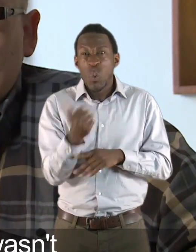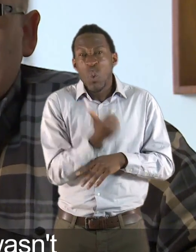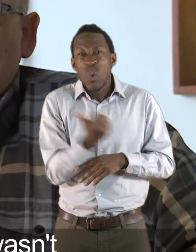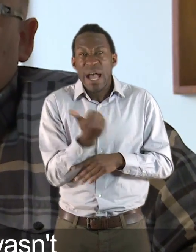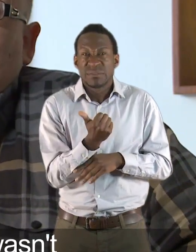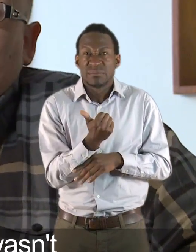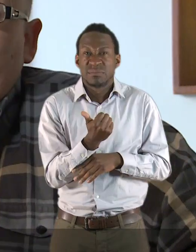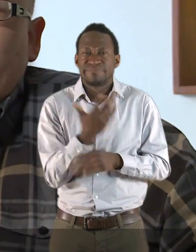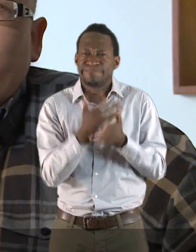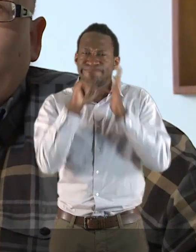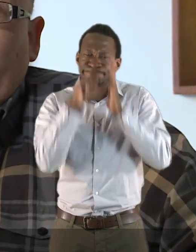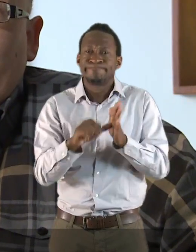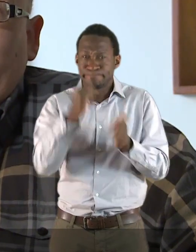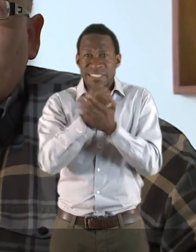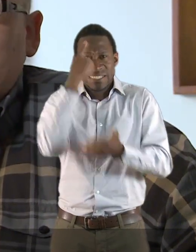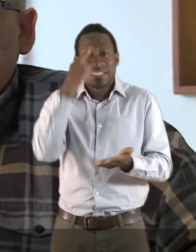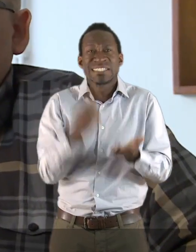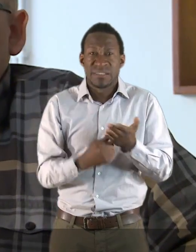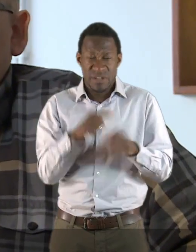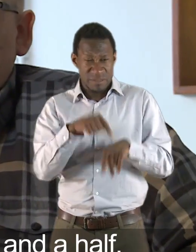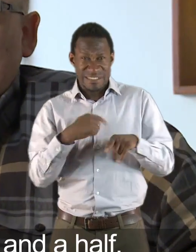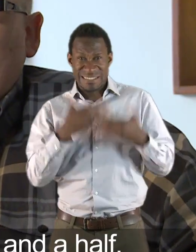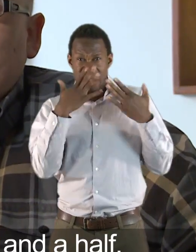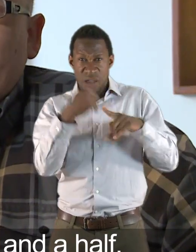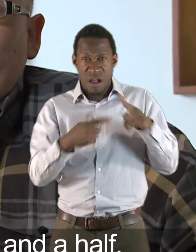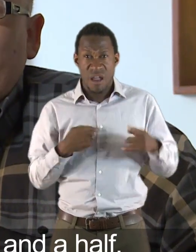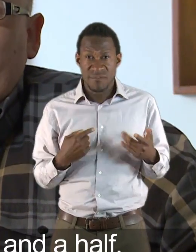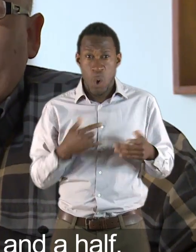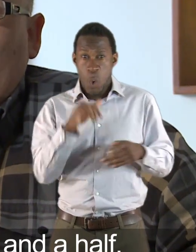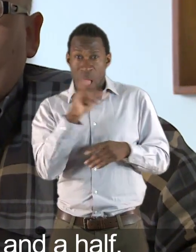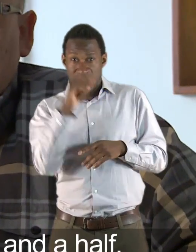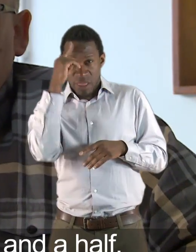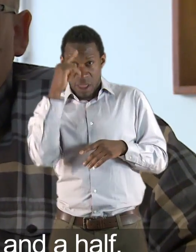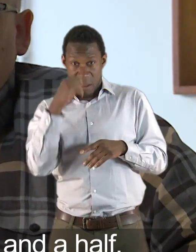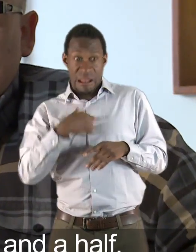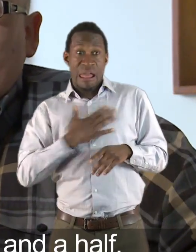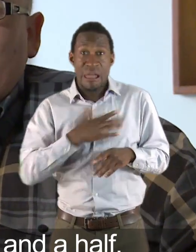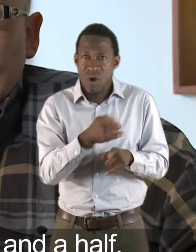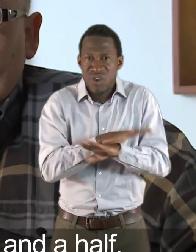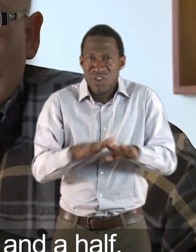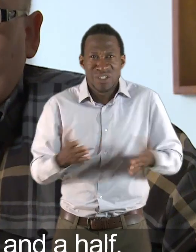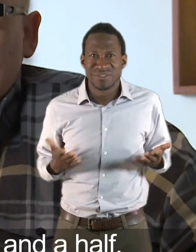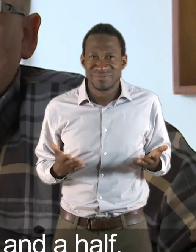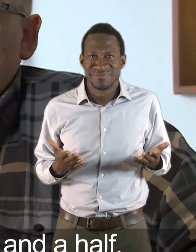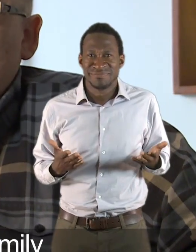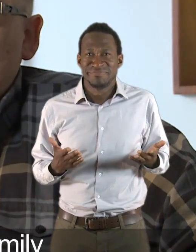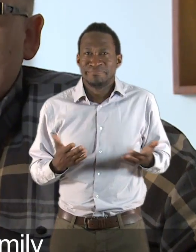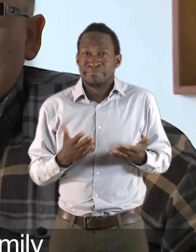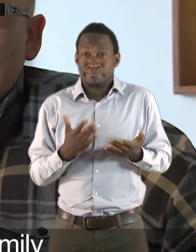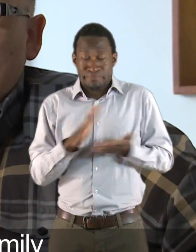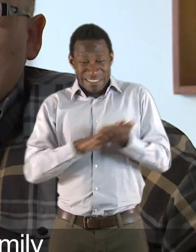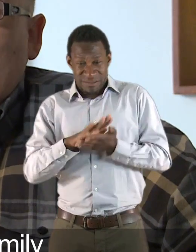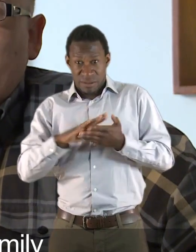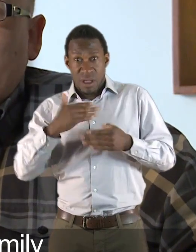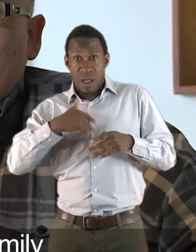it. It seemed okay. I mean, it's very hard to make a decision at 10 and a half to know whether you're going to like it or not. It meant being